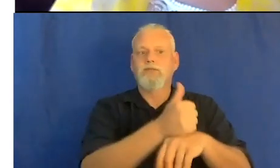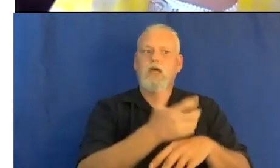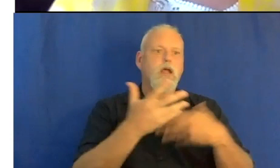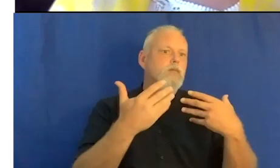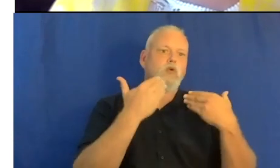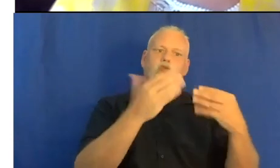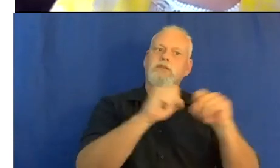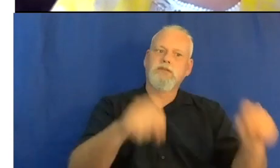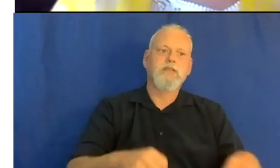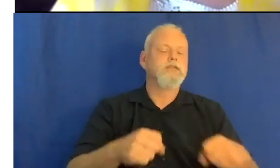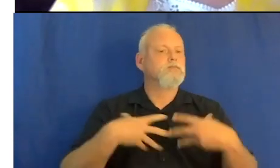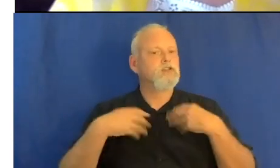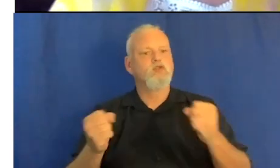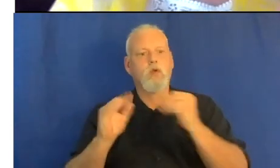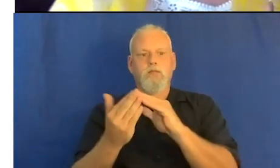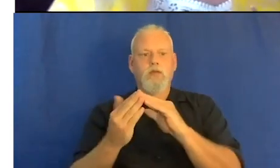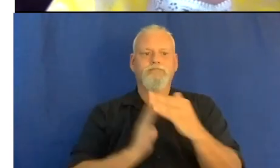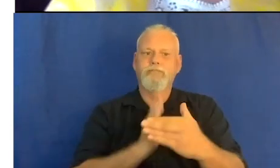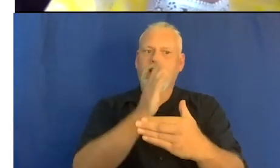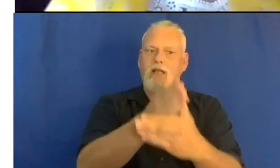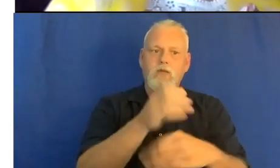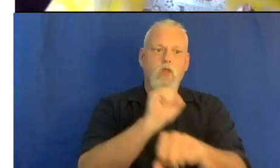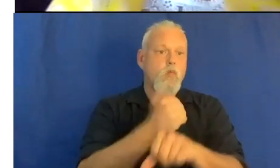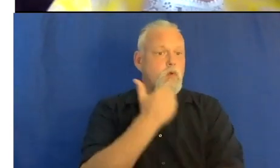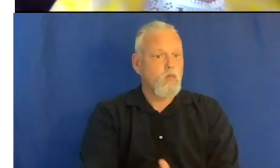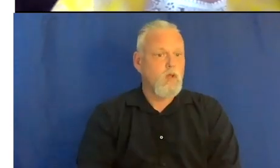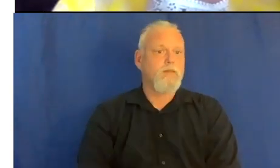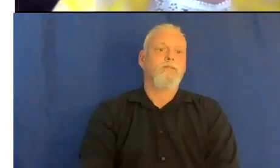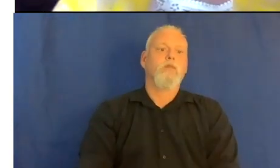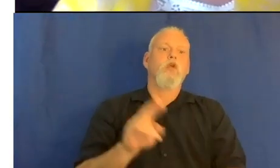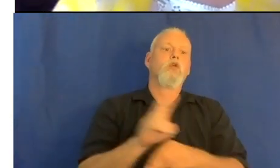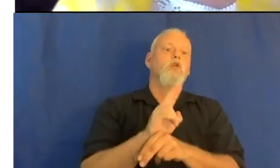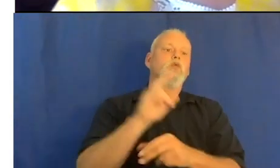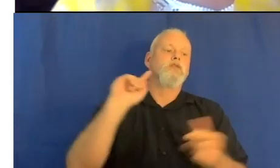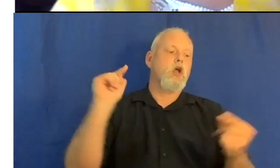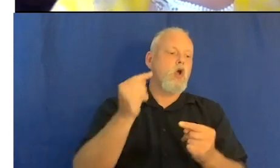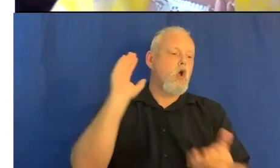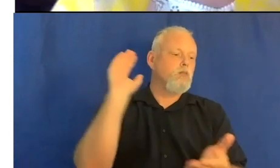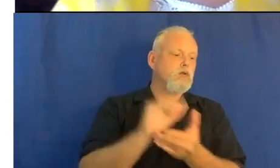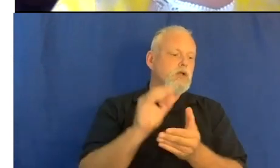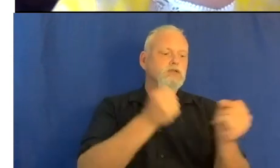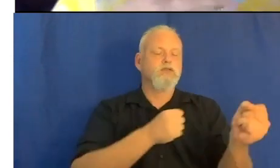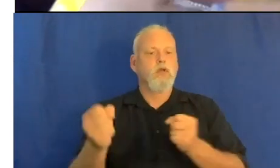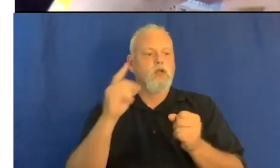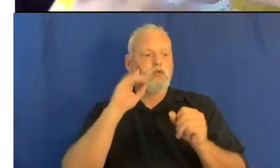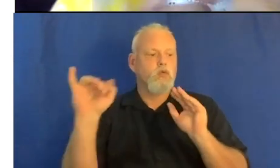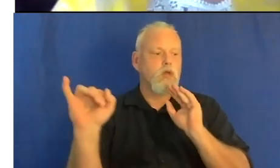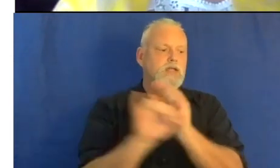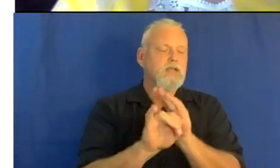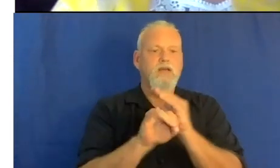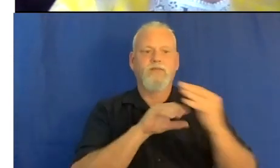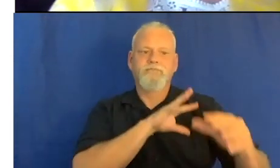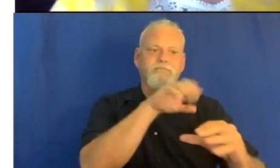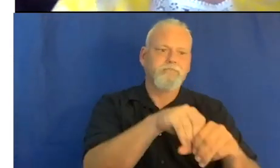communities. Interventions that work well, like using harm reduction strategies to identify, engage, and